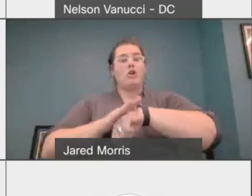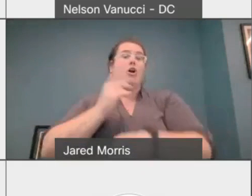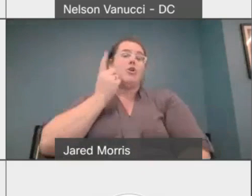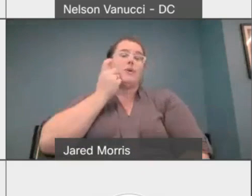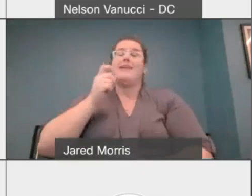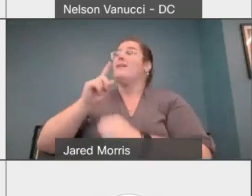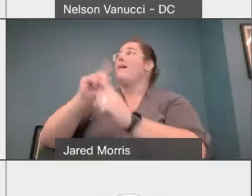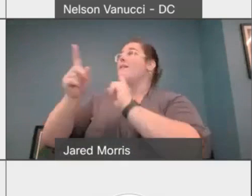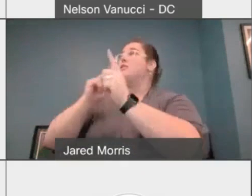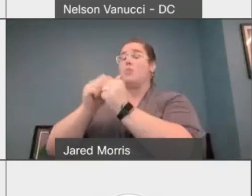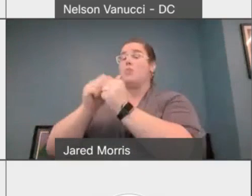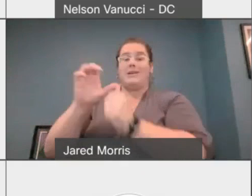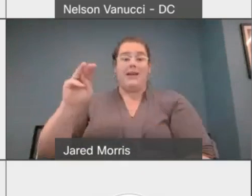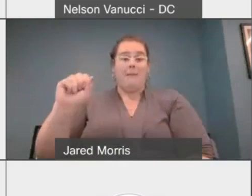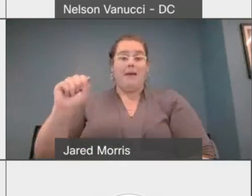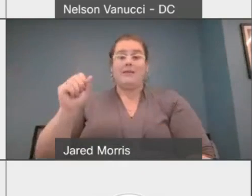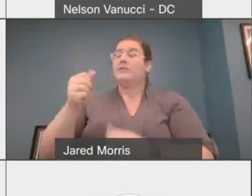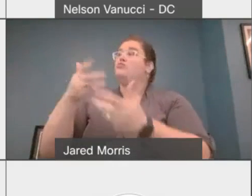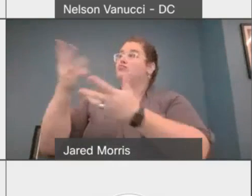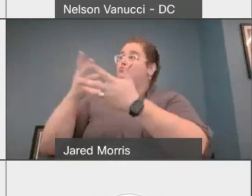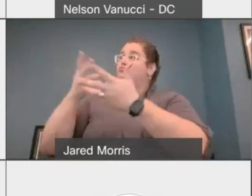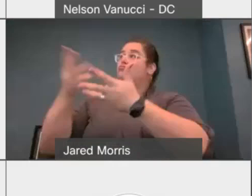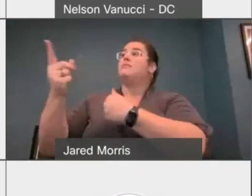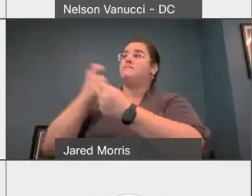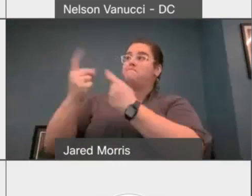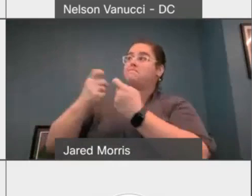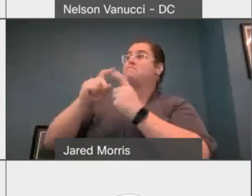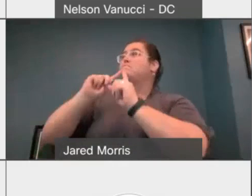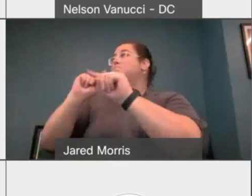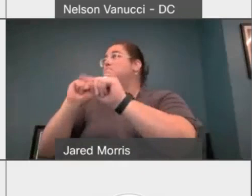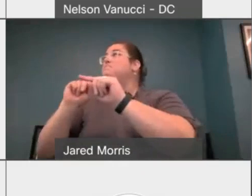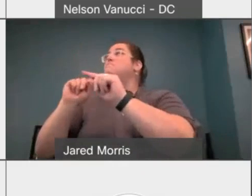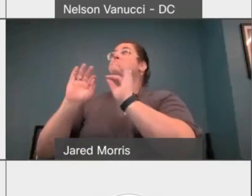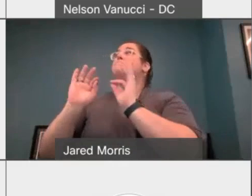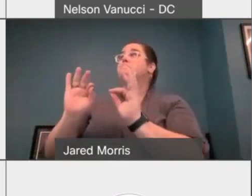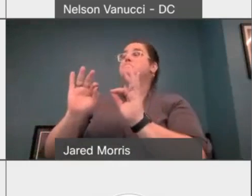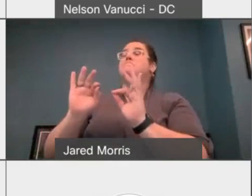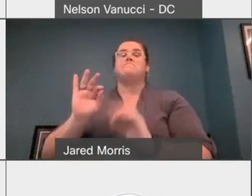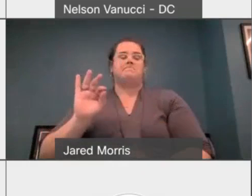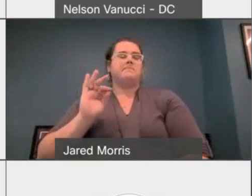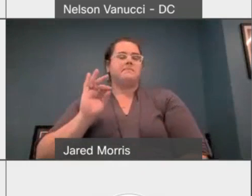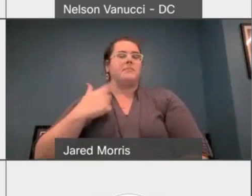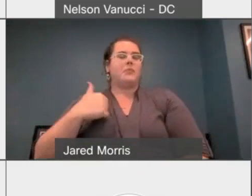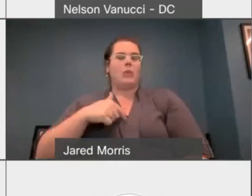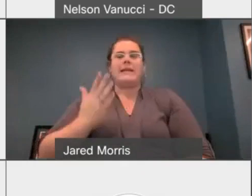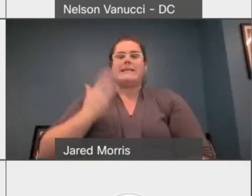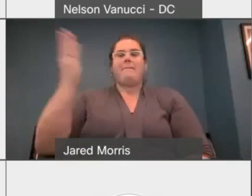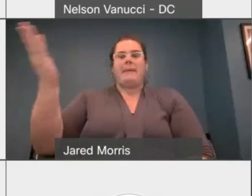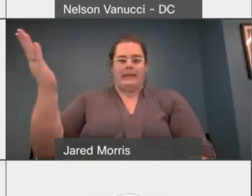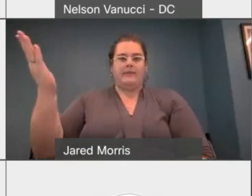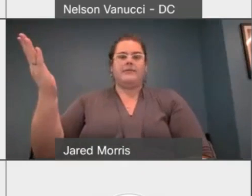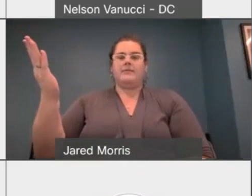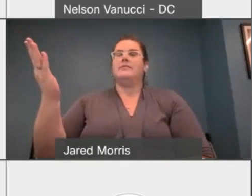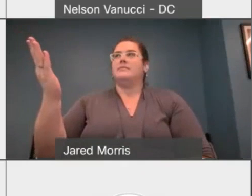with CMS in clarifying their questions, so we submitted, and they had